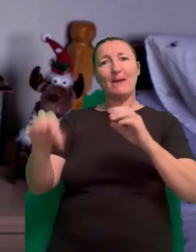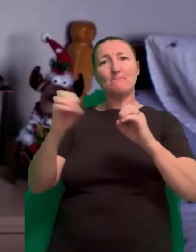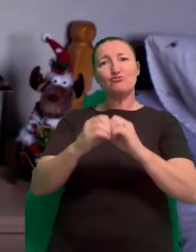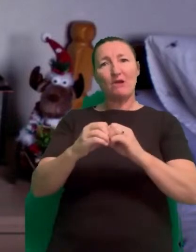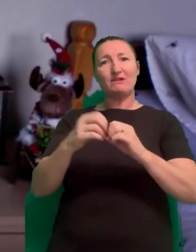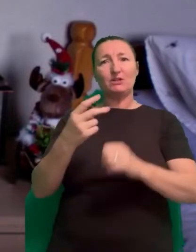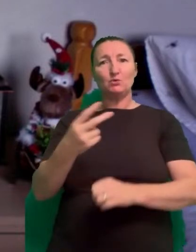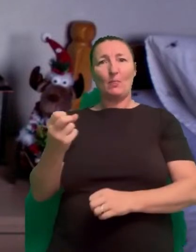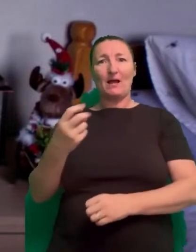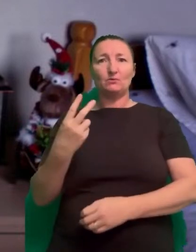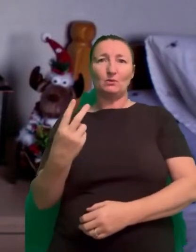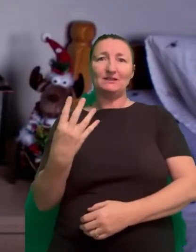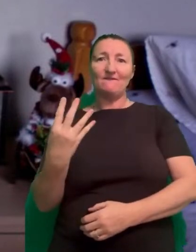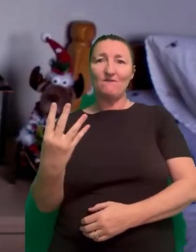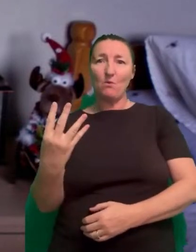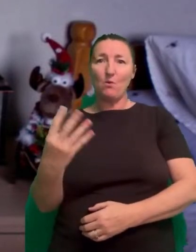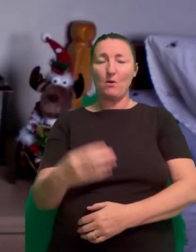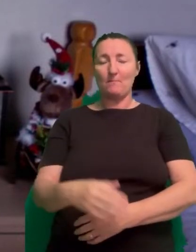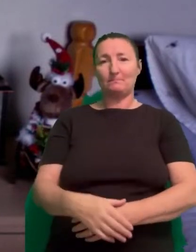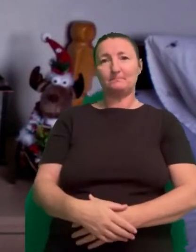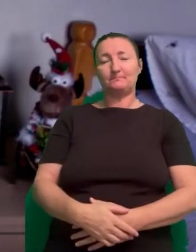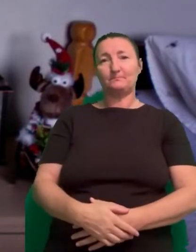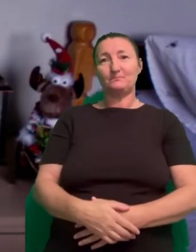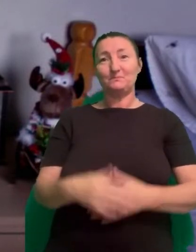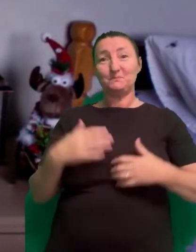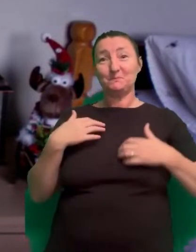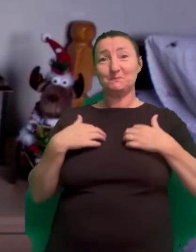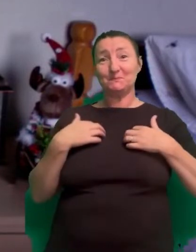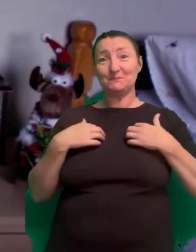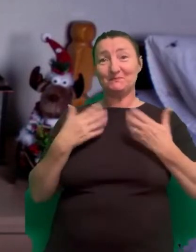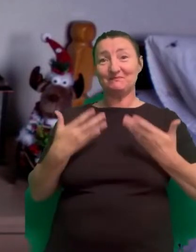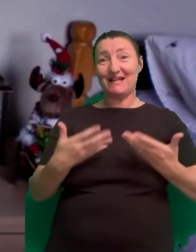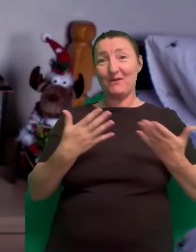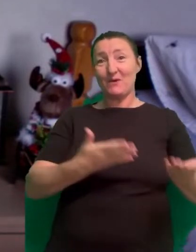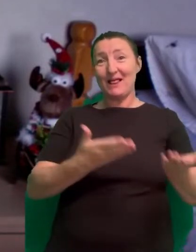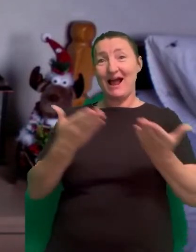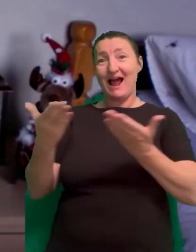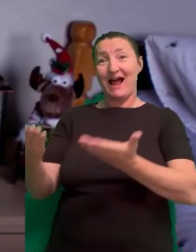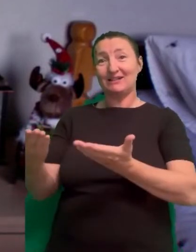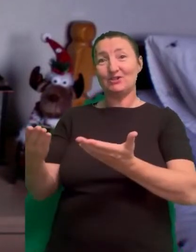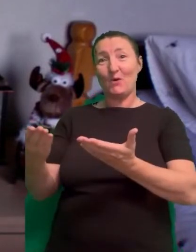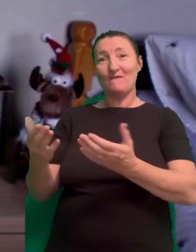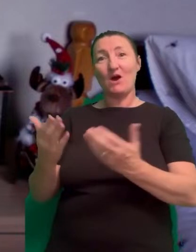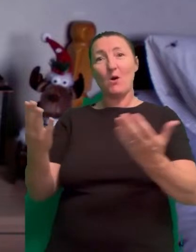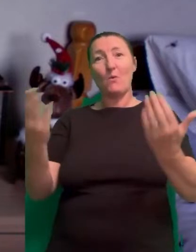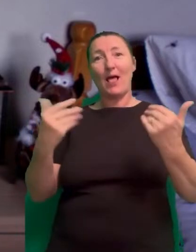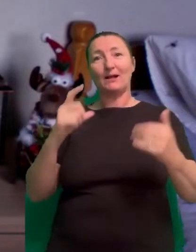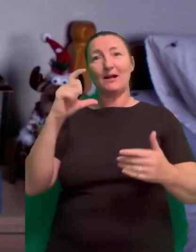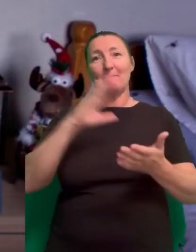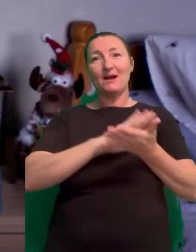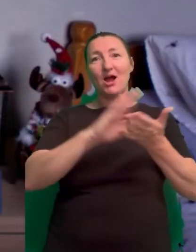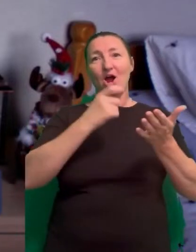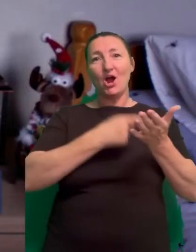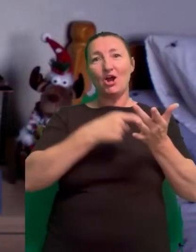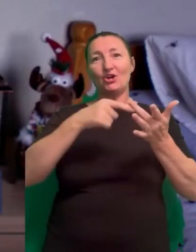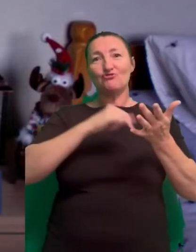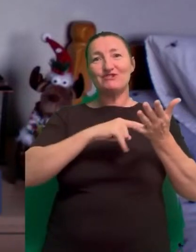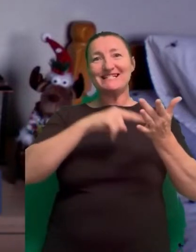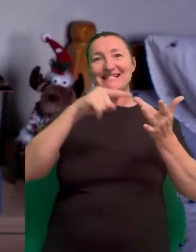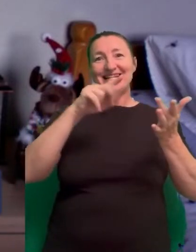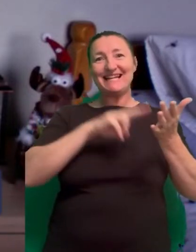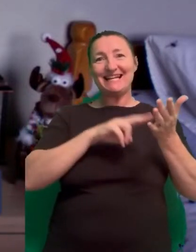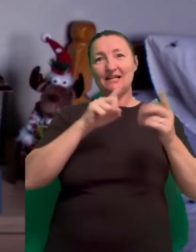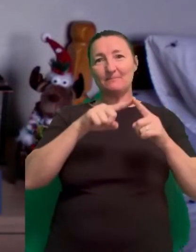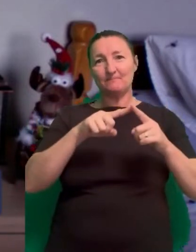in February of 2024. So without further ado, I'd like to hand over and